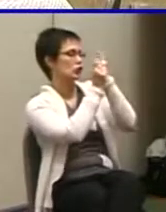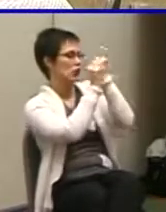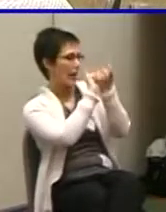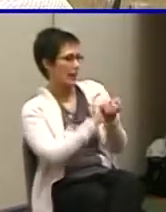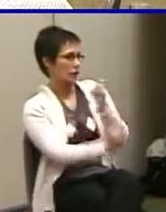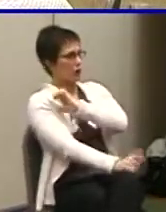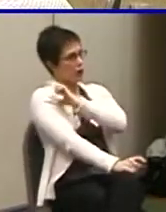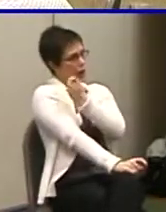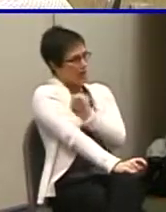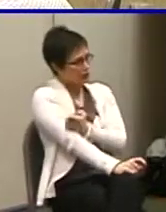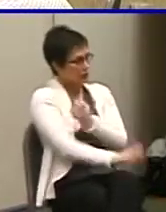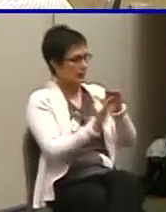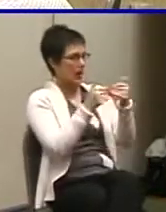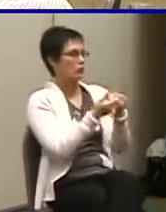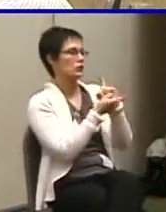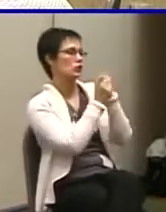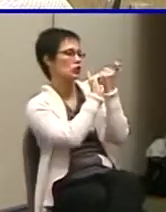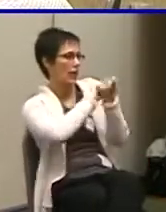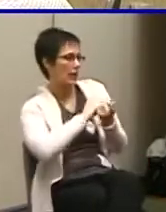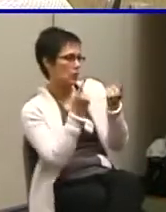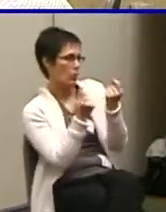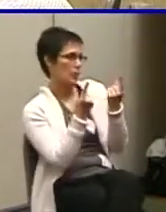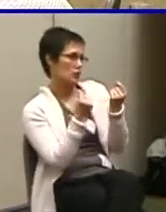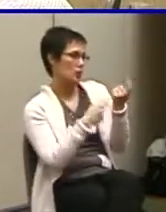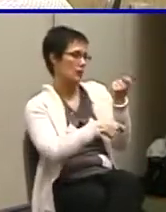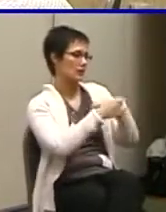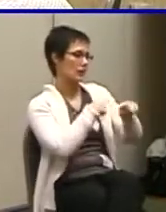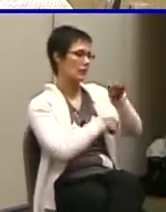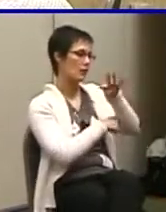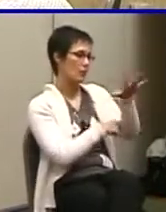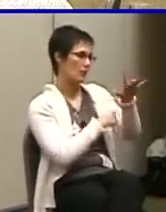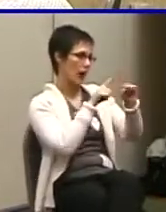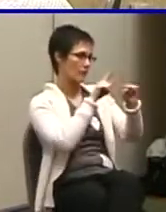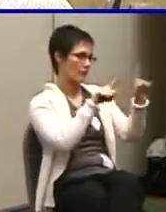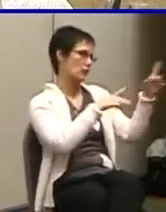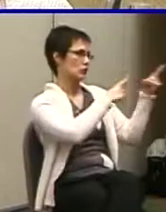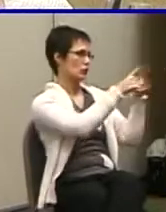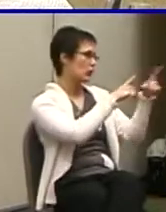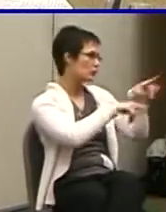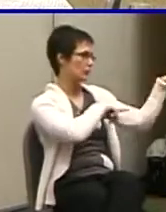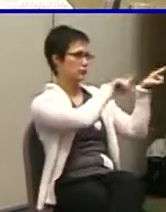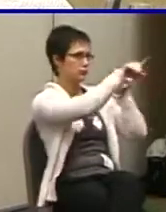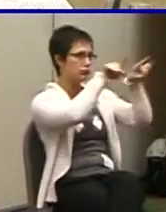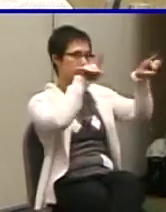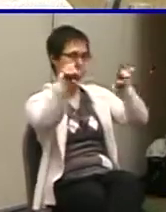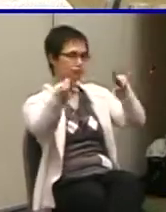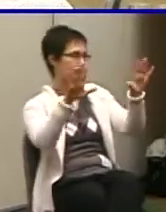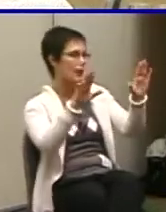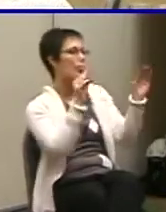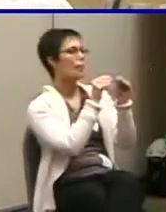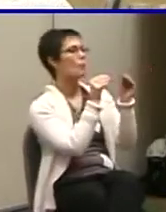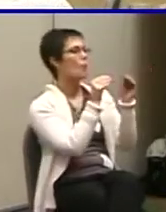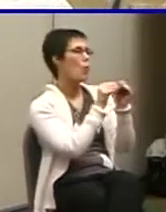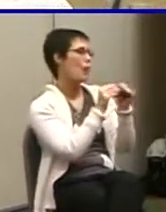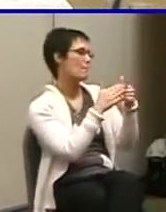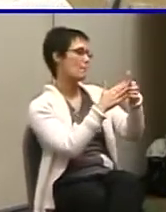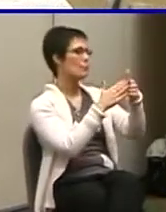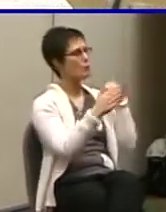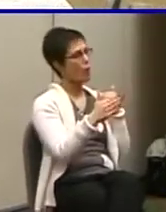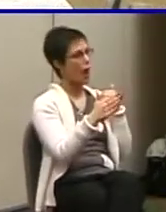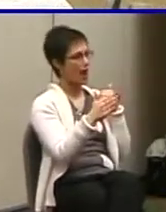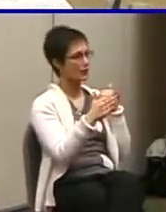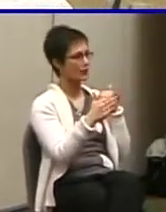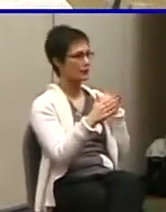into 45 redirections, sending them out, and all that other stuff, into some of this more proactive, preventative kind of interventions.